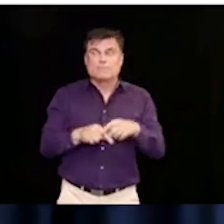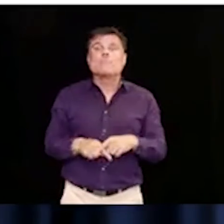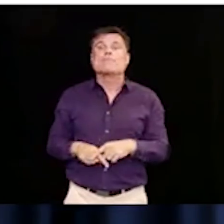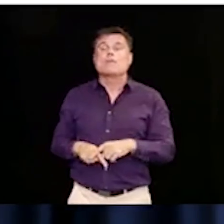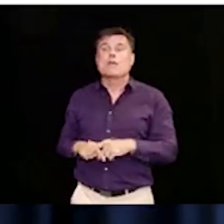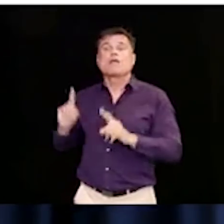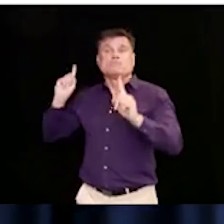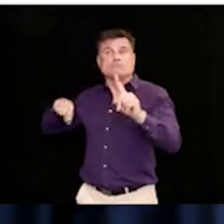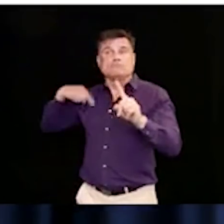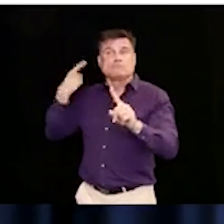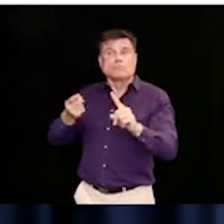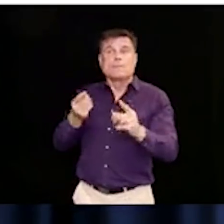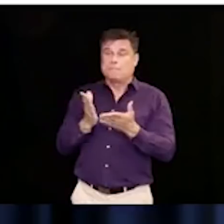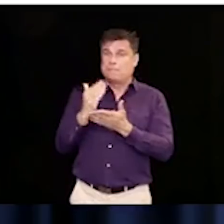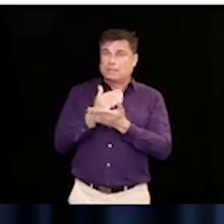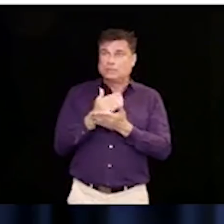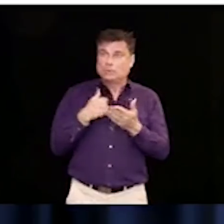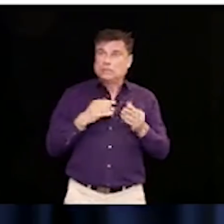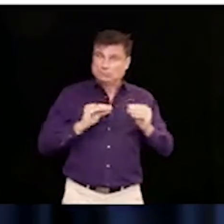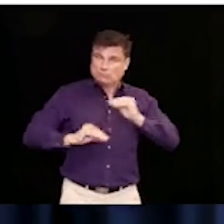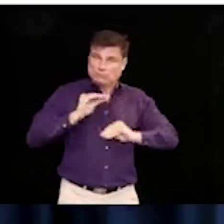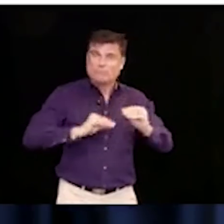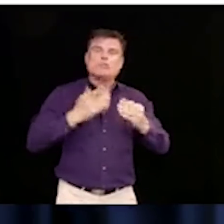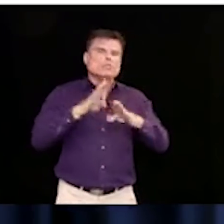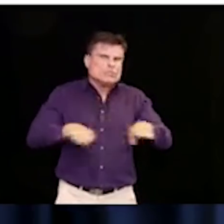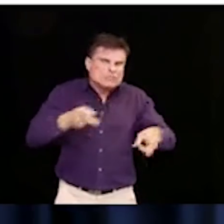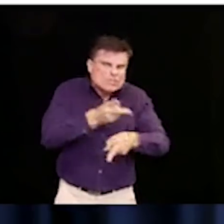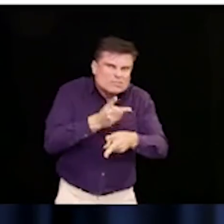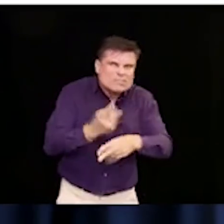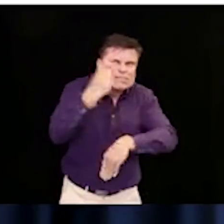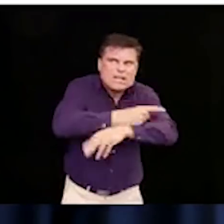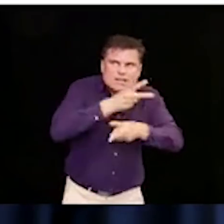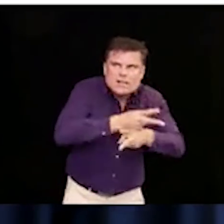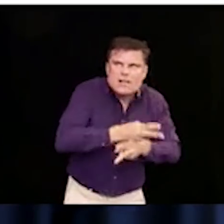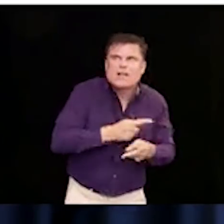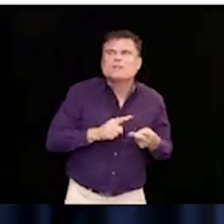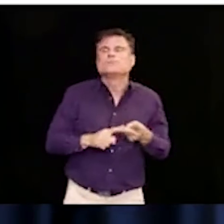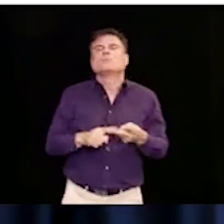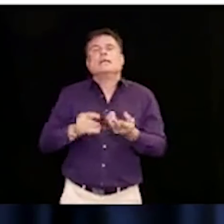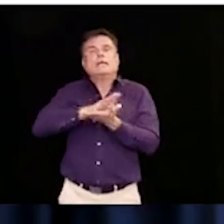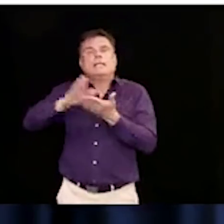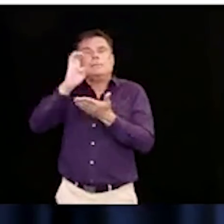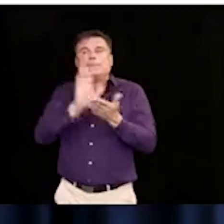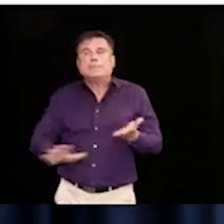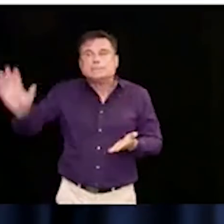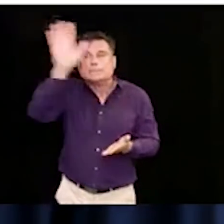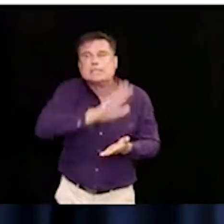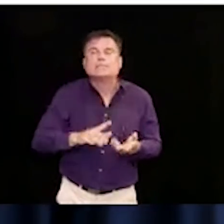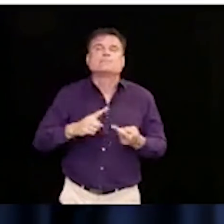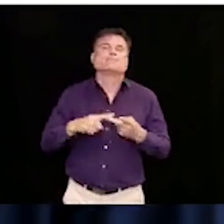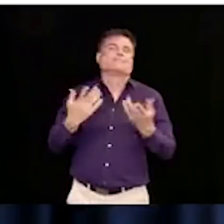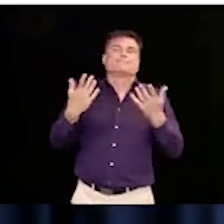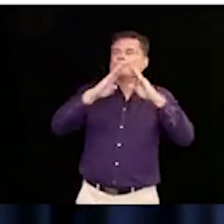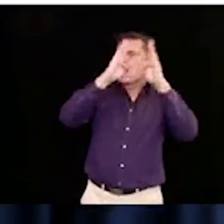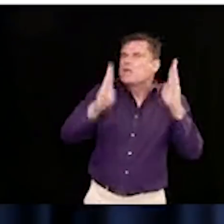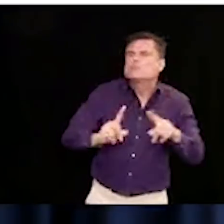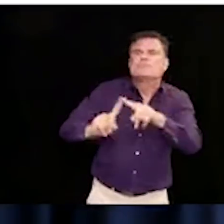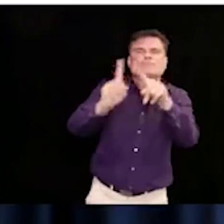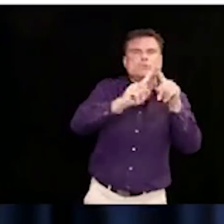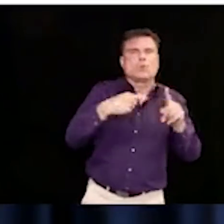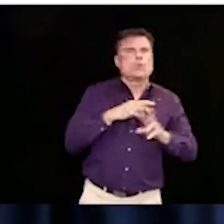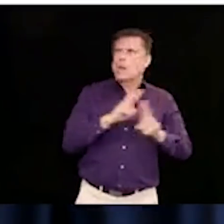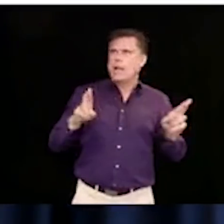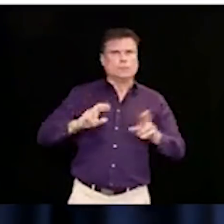budgets, including childcare, Clean BC, and housing, provide British Columbians with a strong foundation for